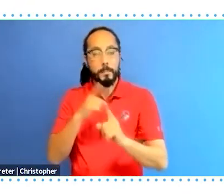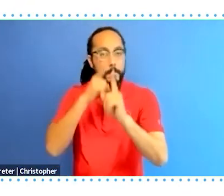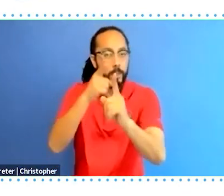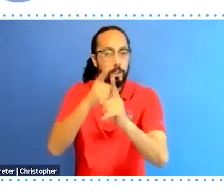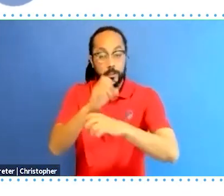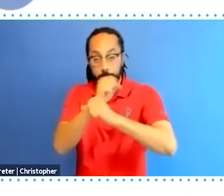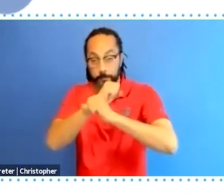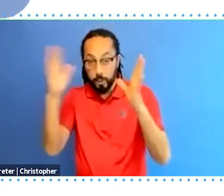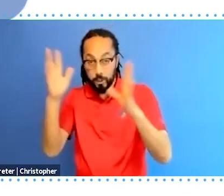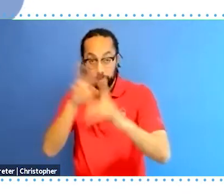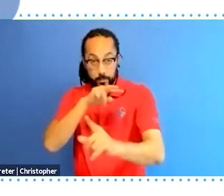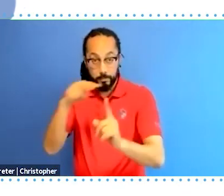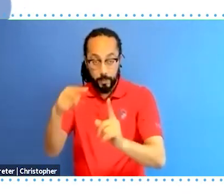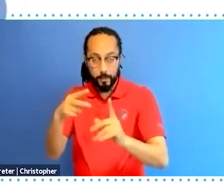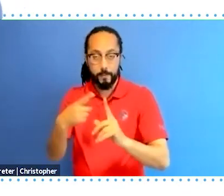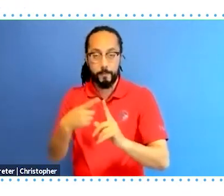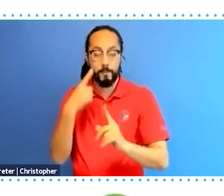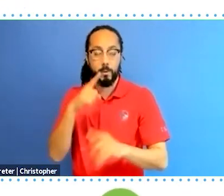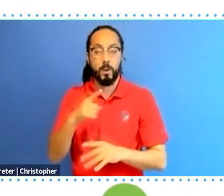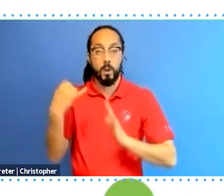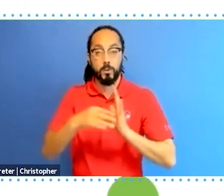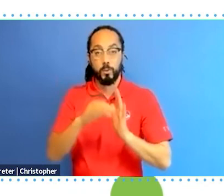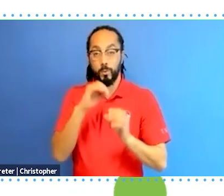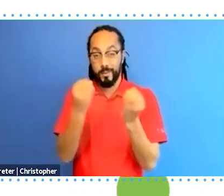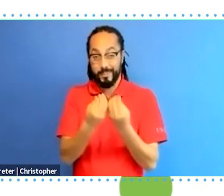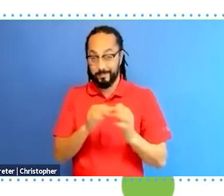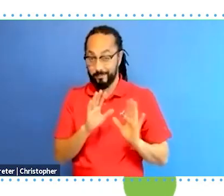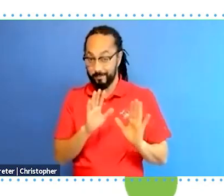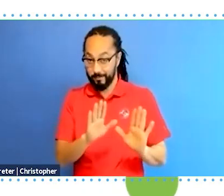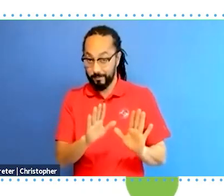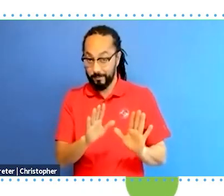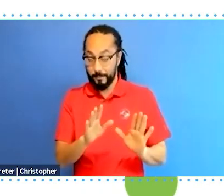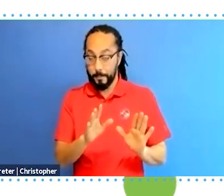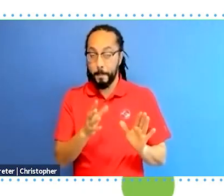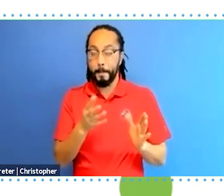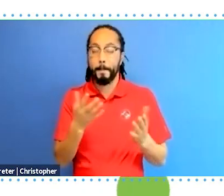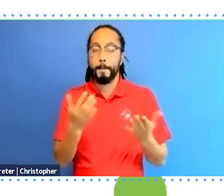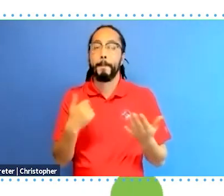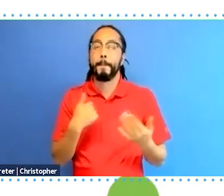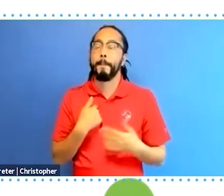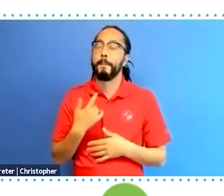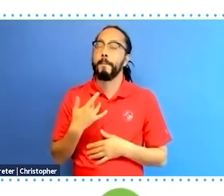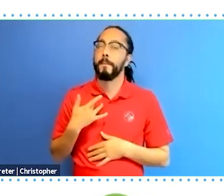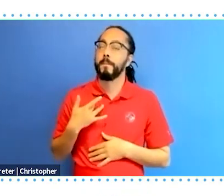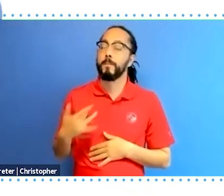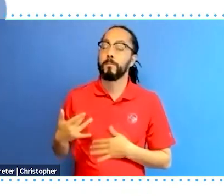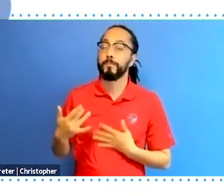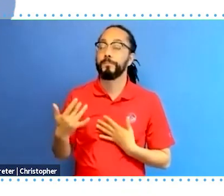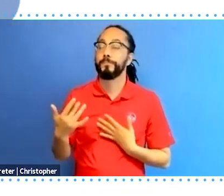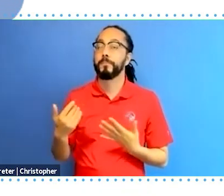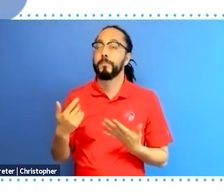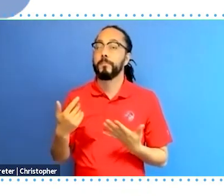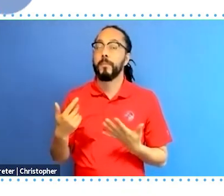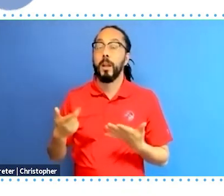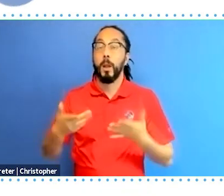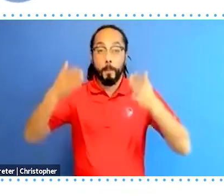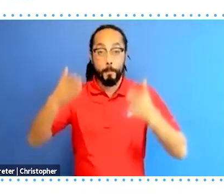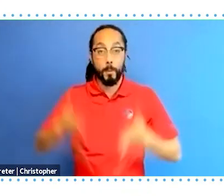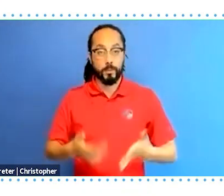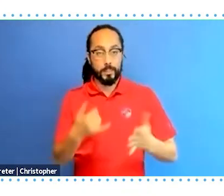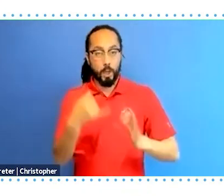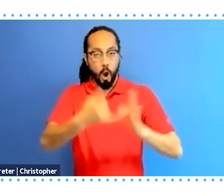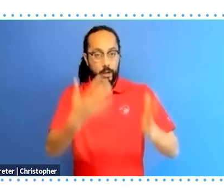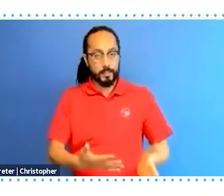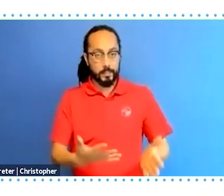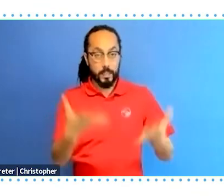arts organizations, I sort of go back to, a person's an artist, they want to put on their art. If they want to get funding,